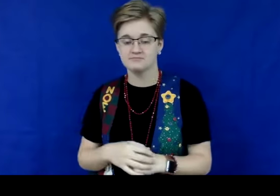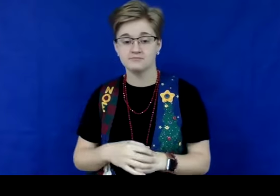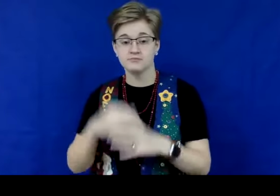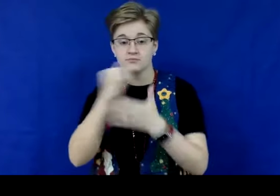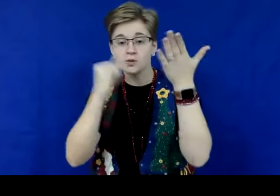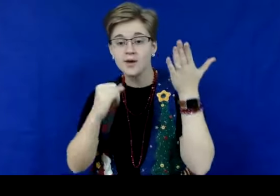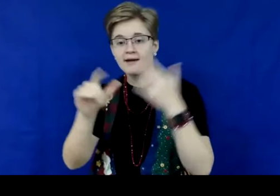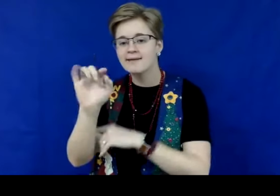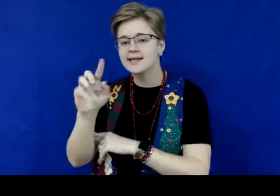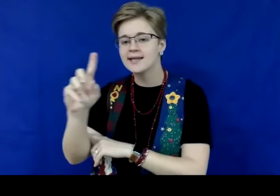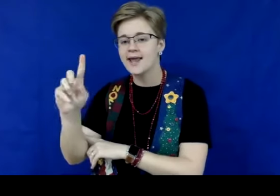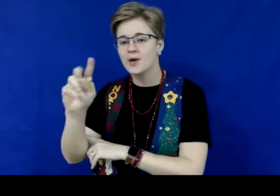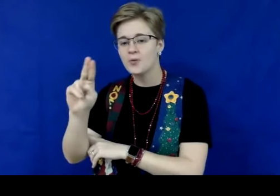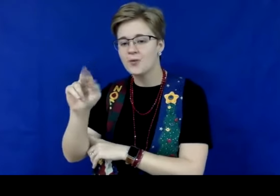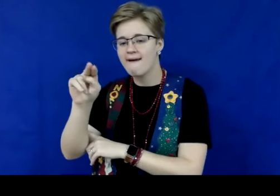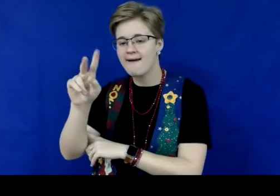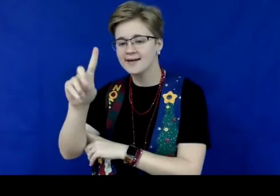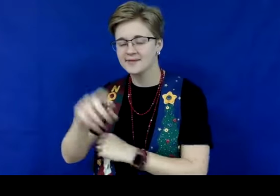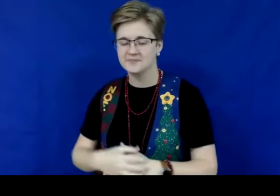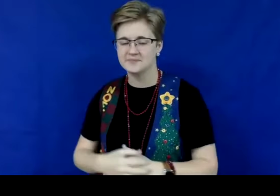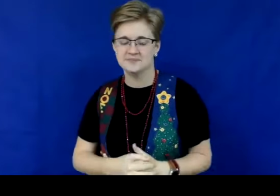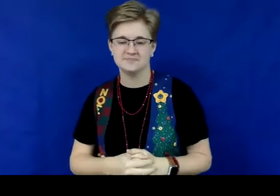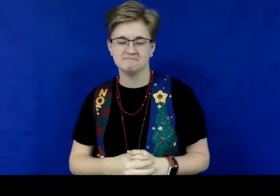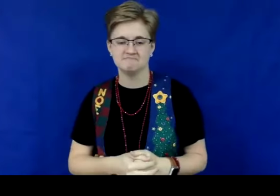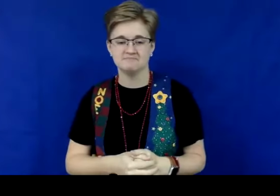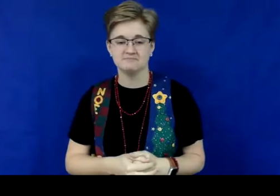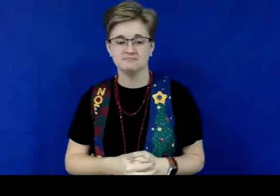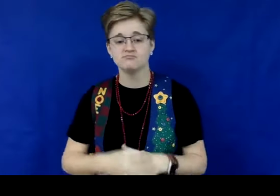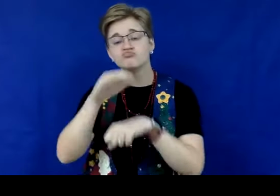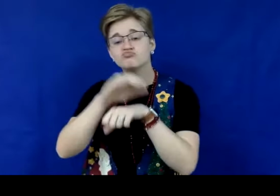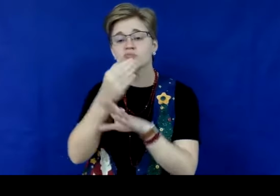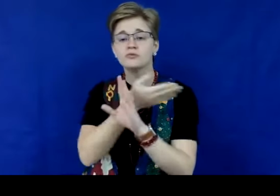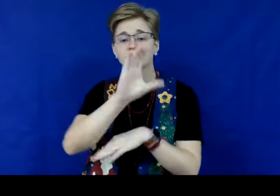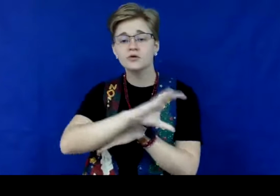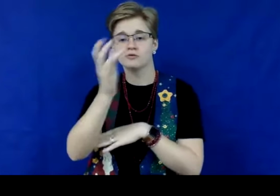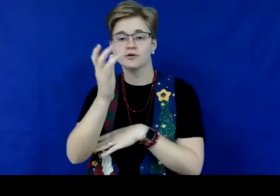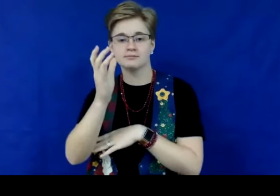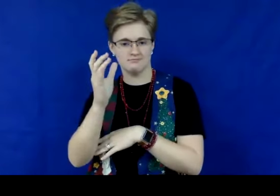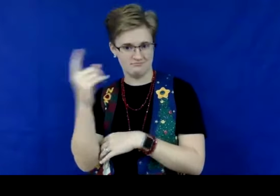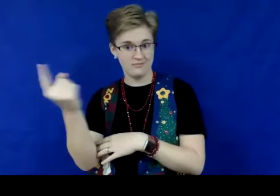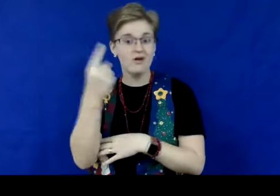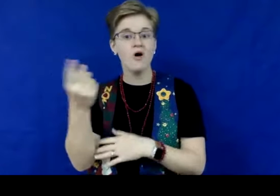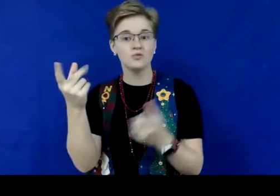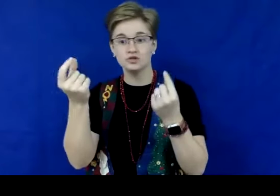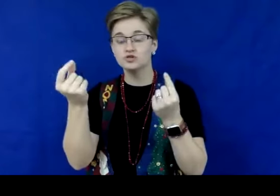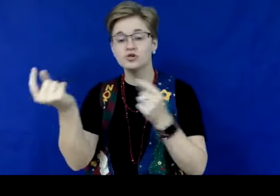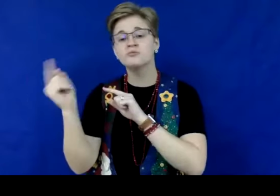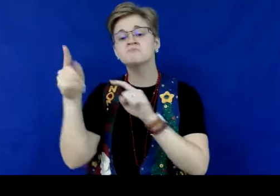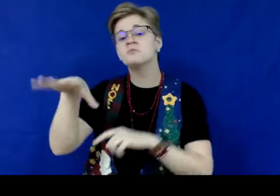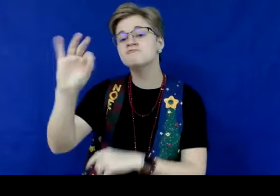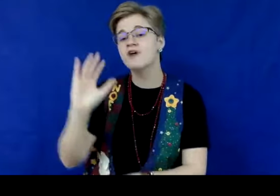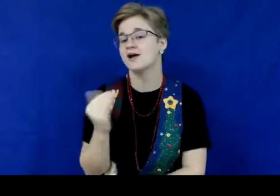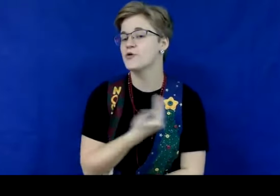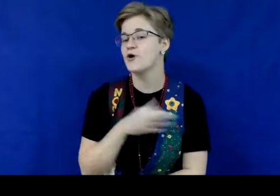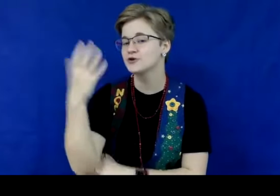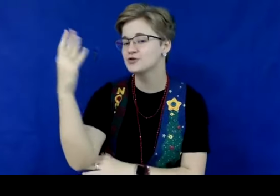Illustrated by Ted Rand. On the night before Christmas, we always go to find our tree.